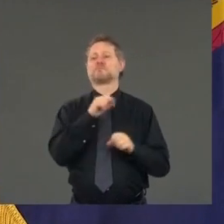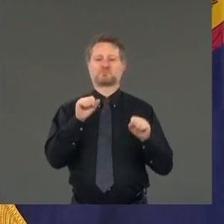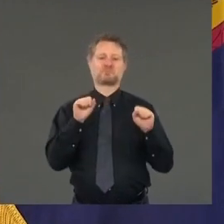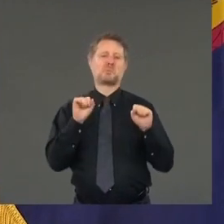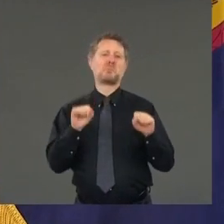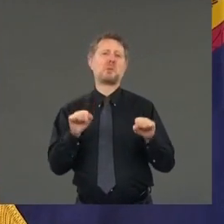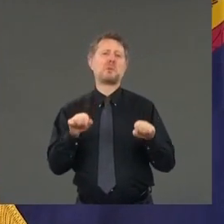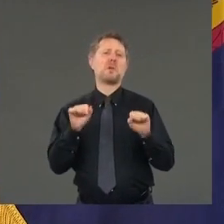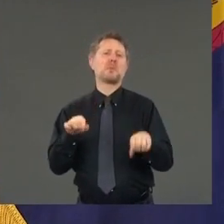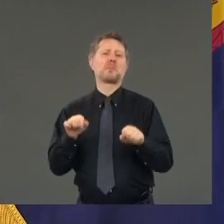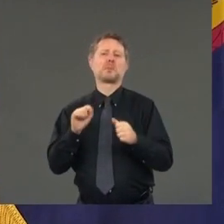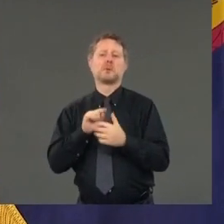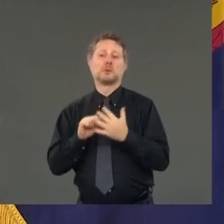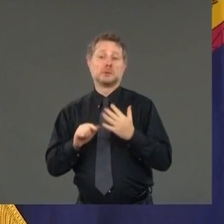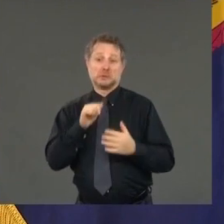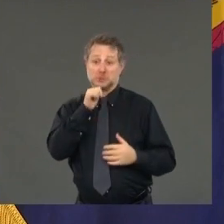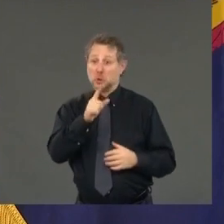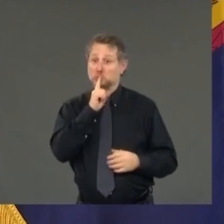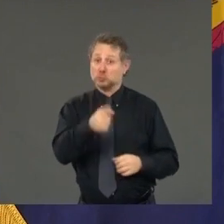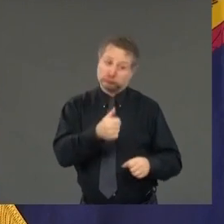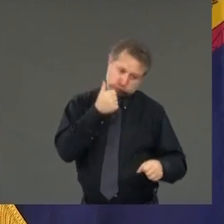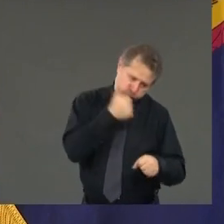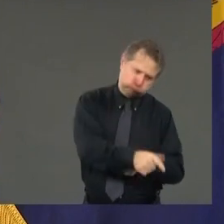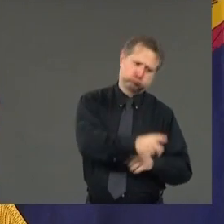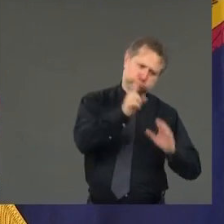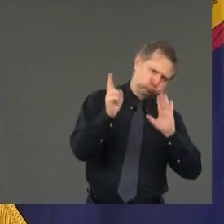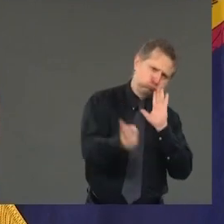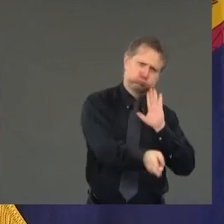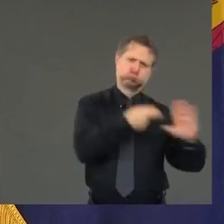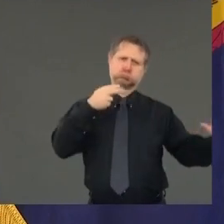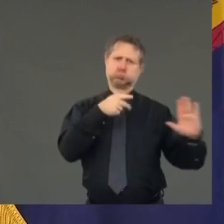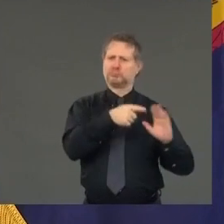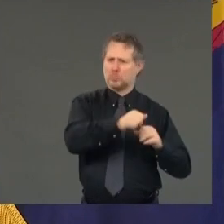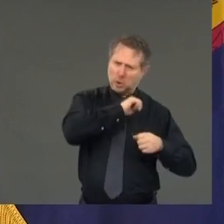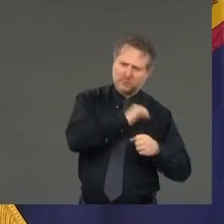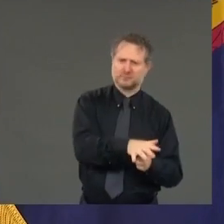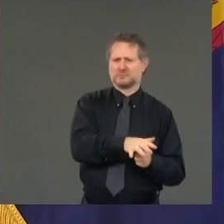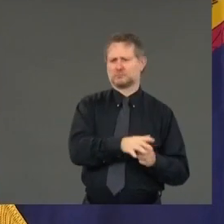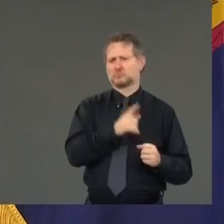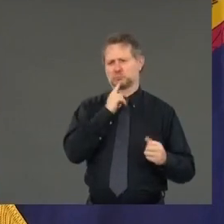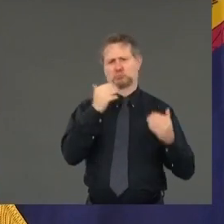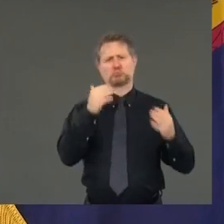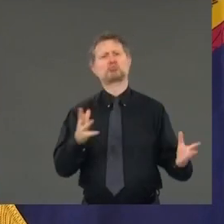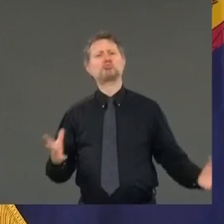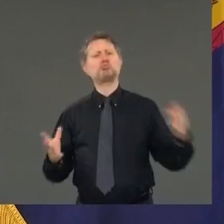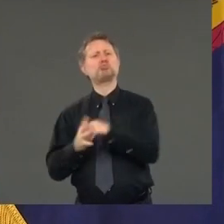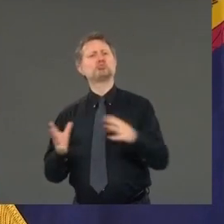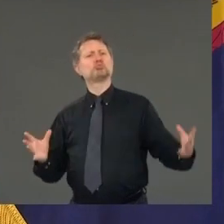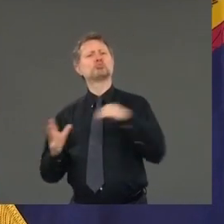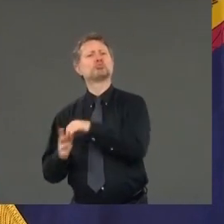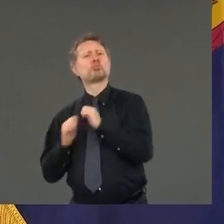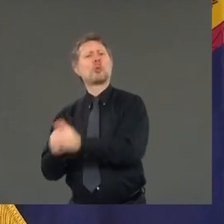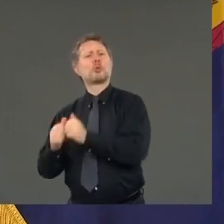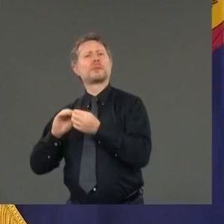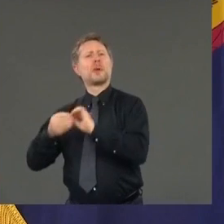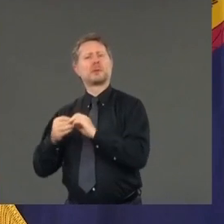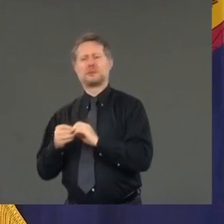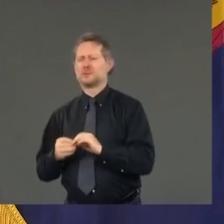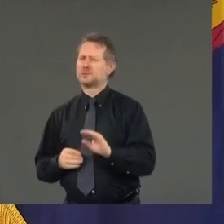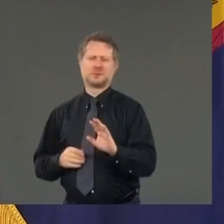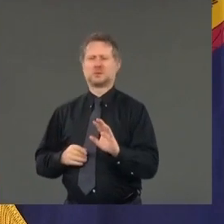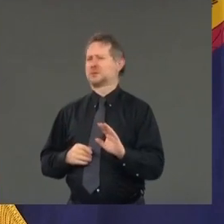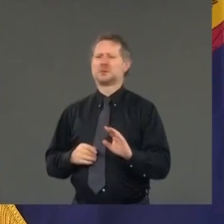coronavirus. That's why they call them probable. Your question says, well, just put them together. Yeah, but there are a lot